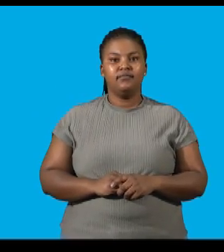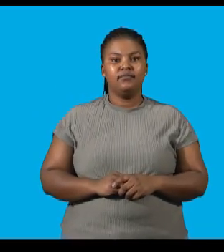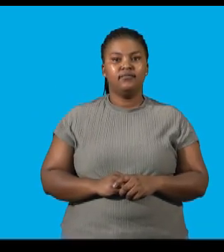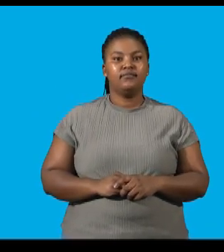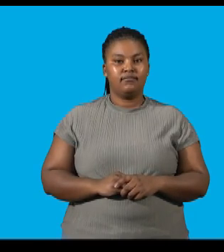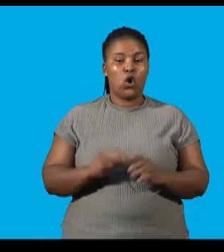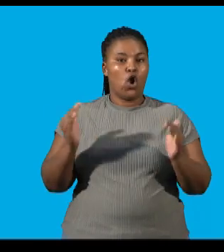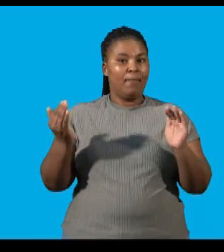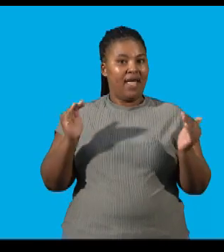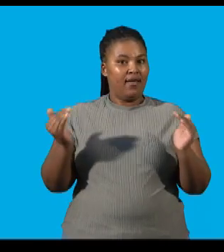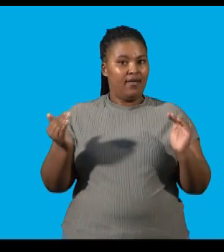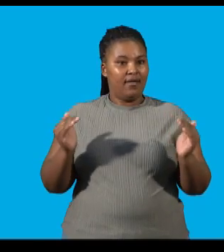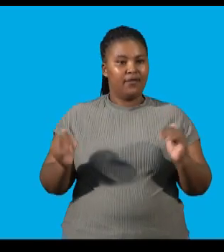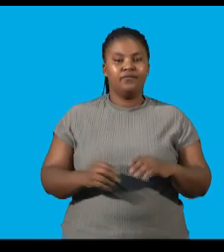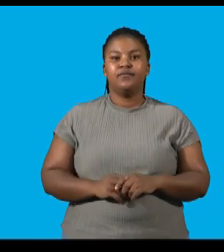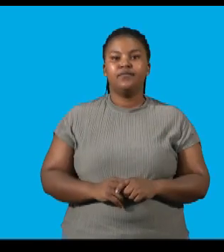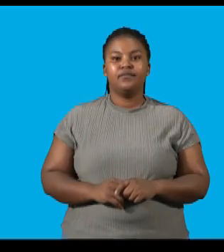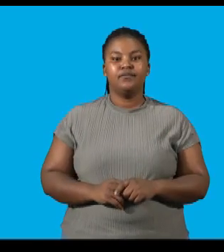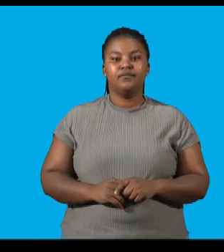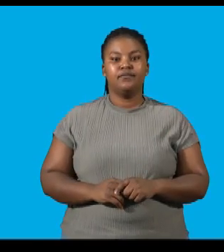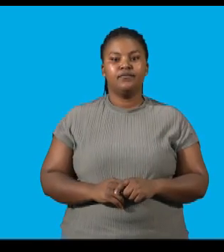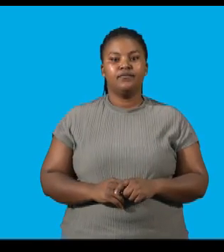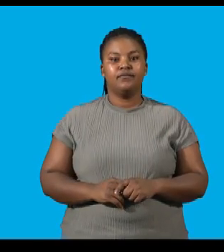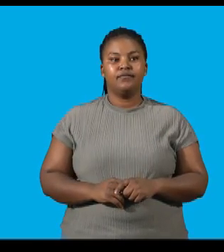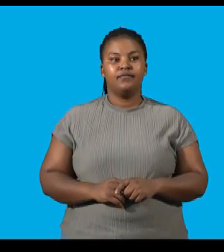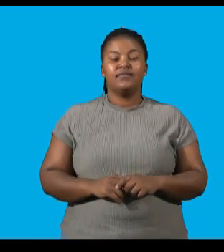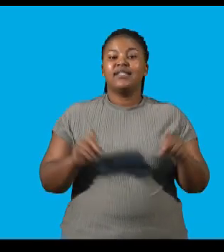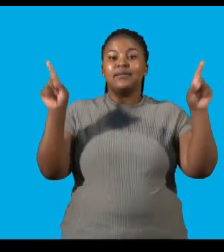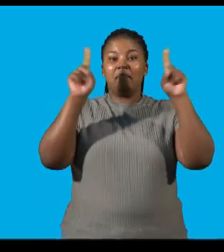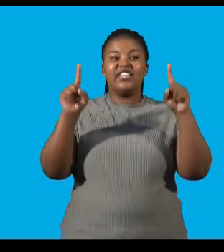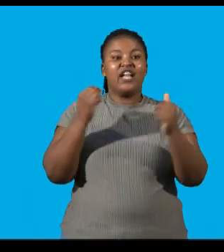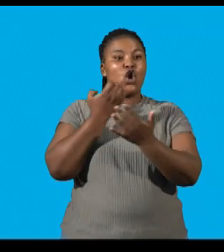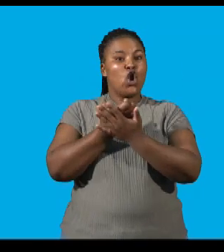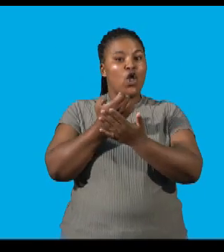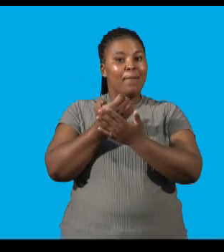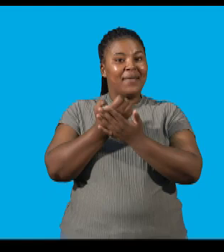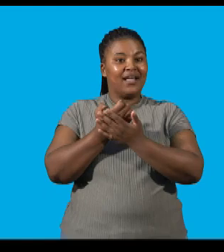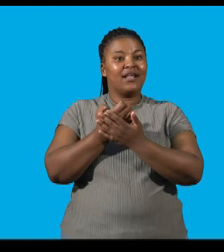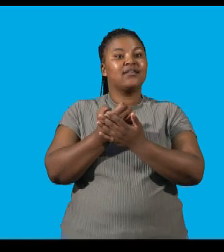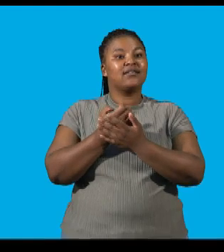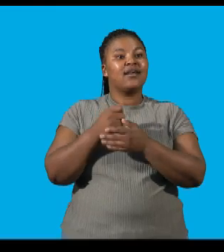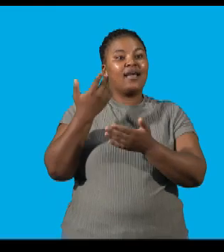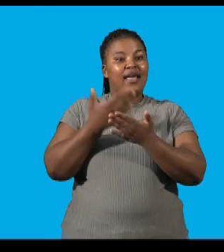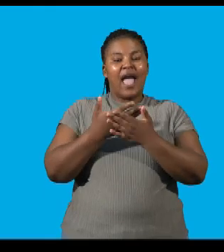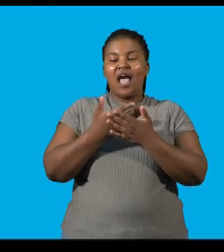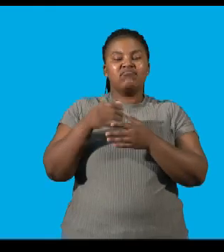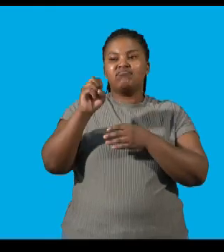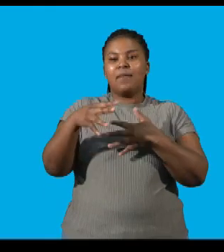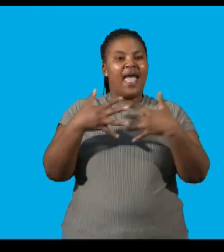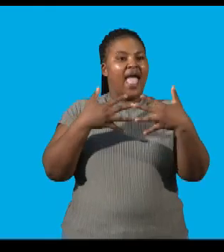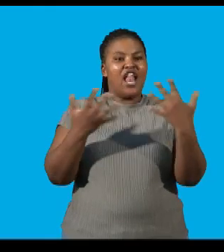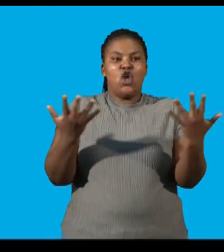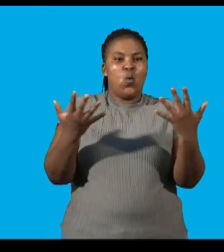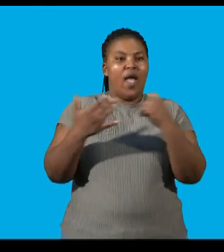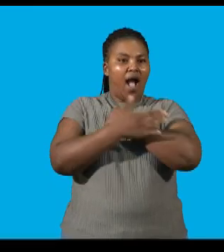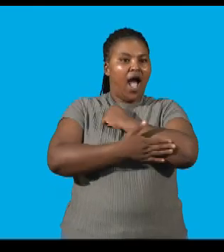IDZ. Then you compare. So it says here, special economic zones can be located anywhere